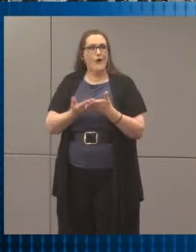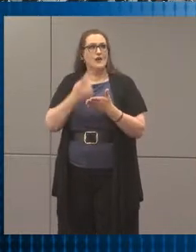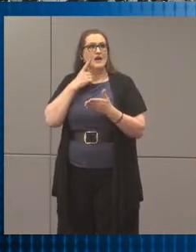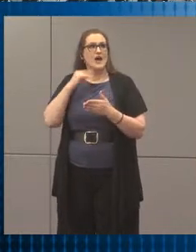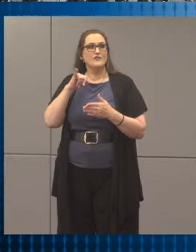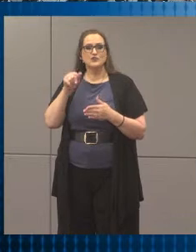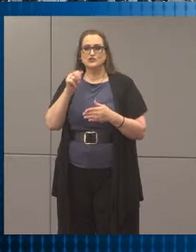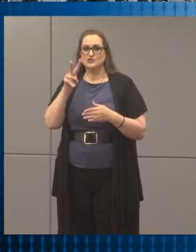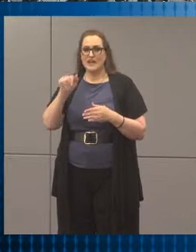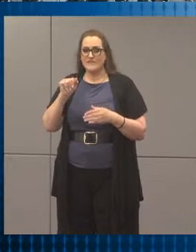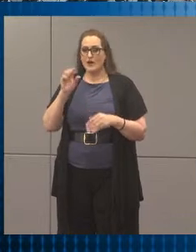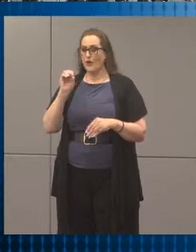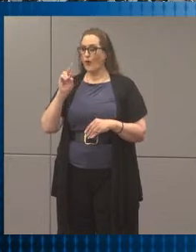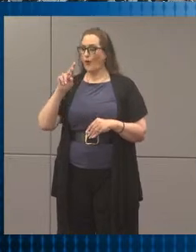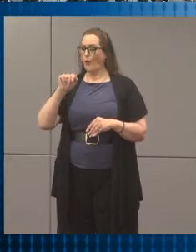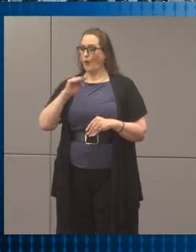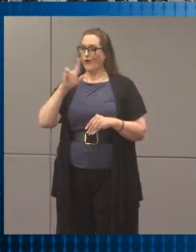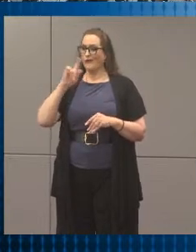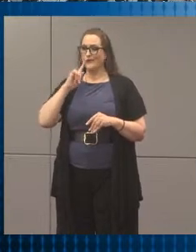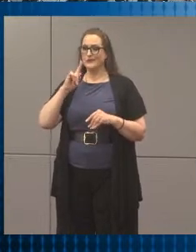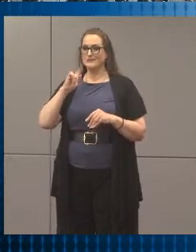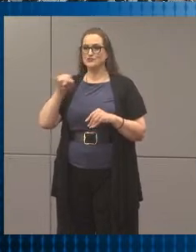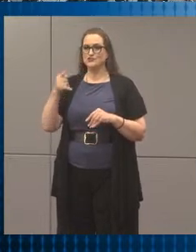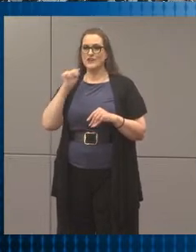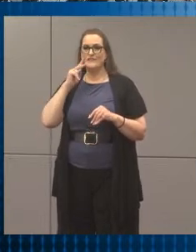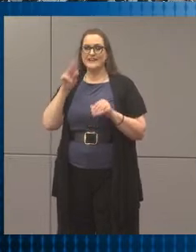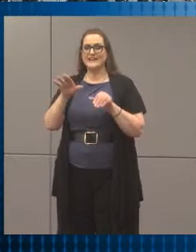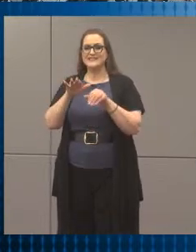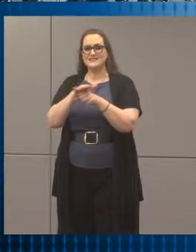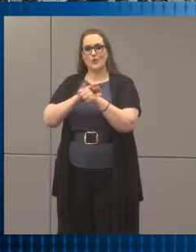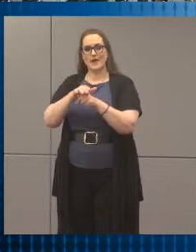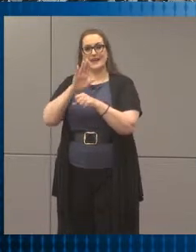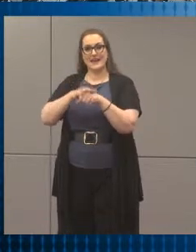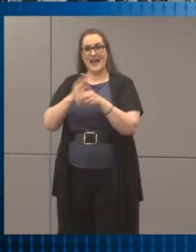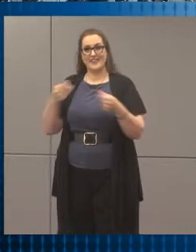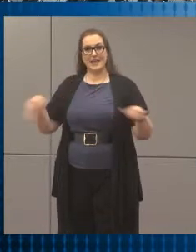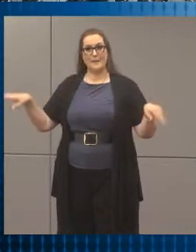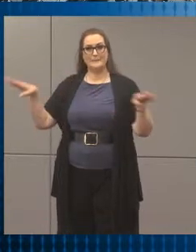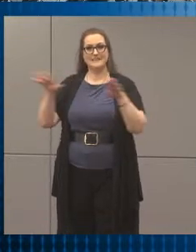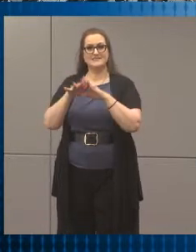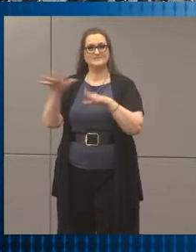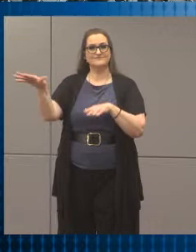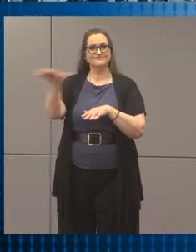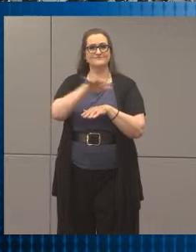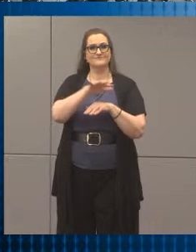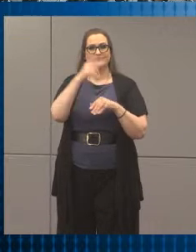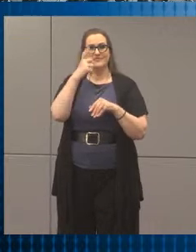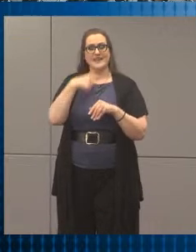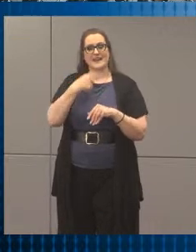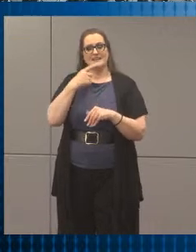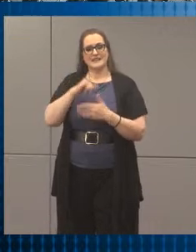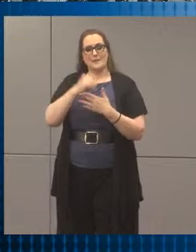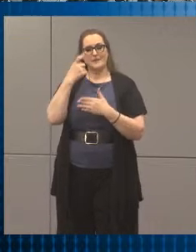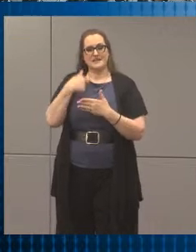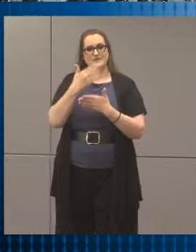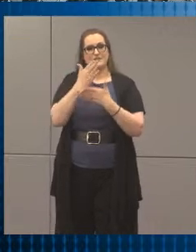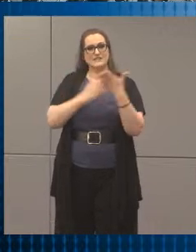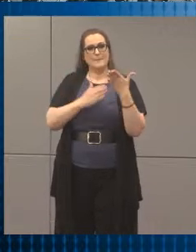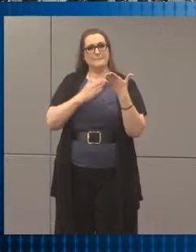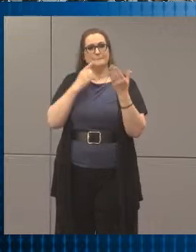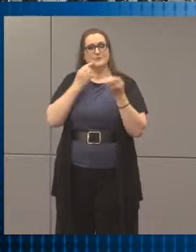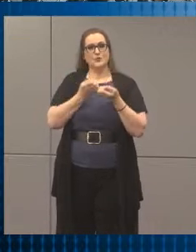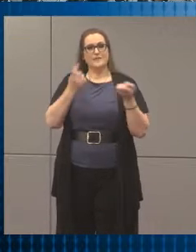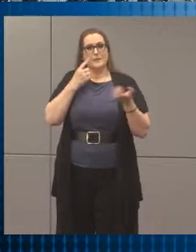Java, the Oracle brand Java, is located on campus. And I say that because there are pieces of equipment that we